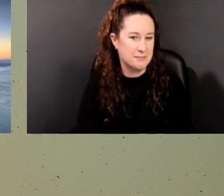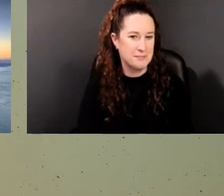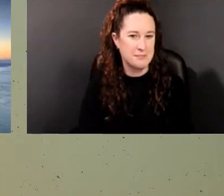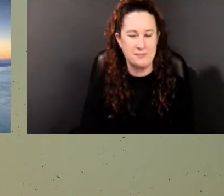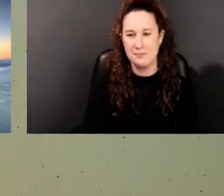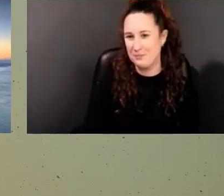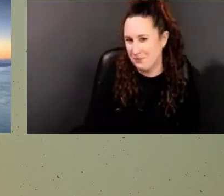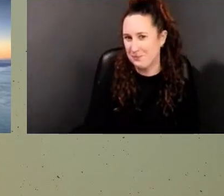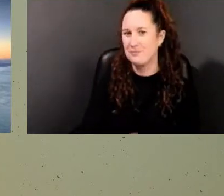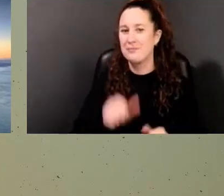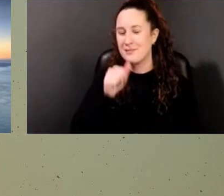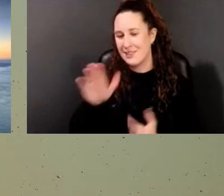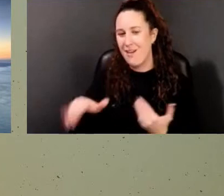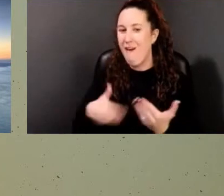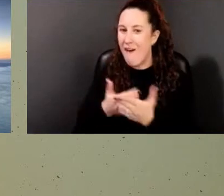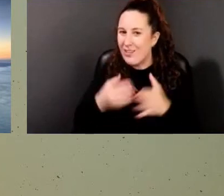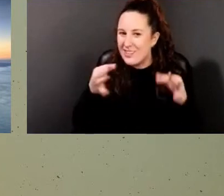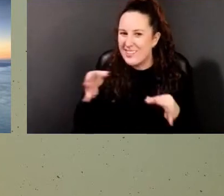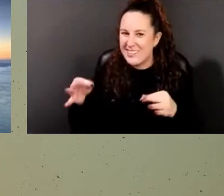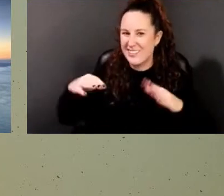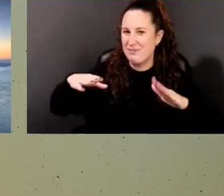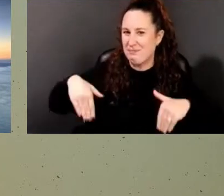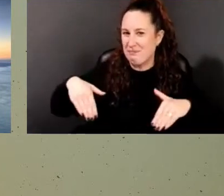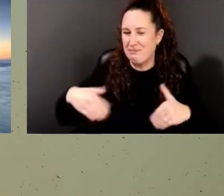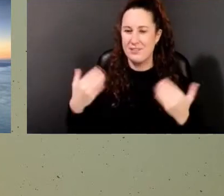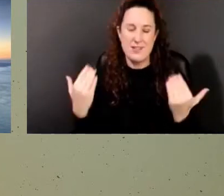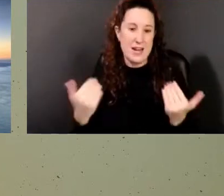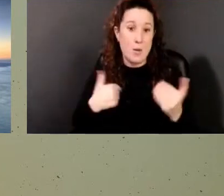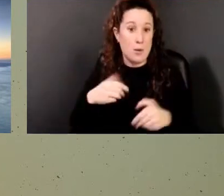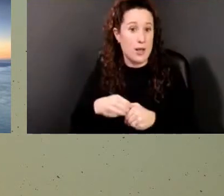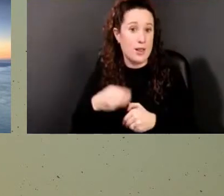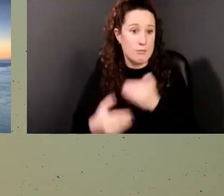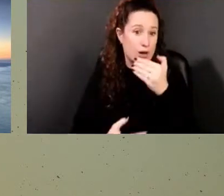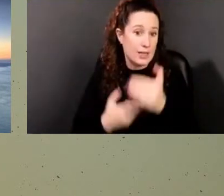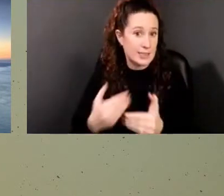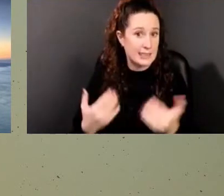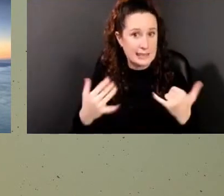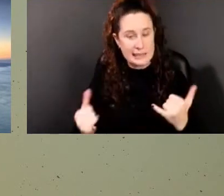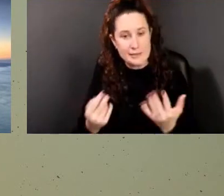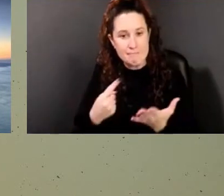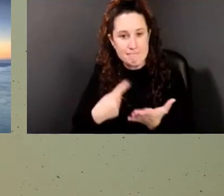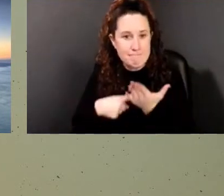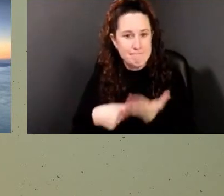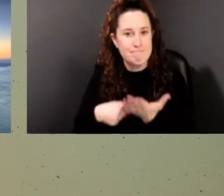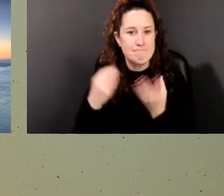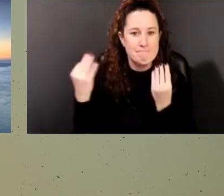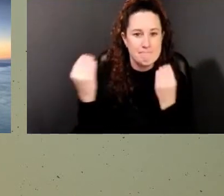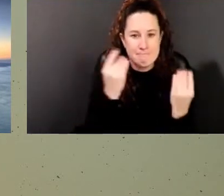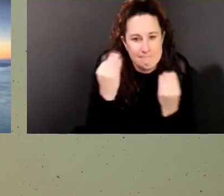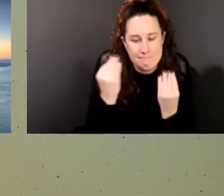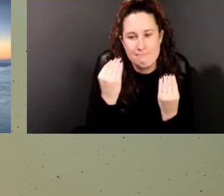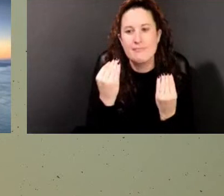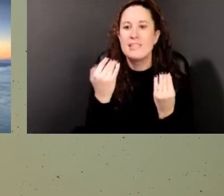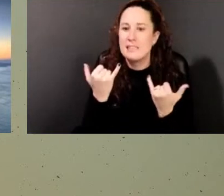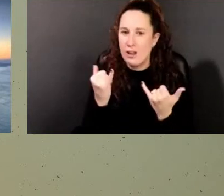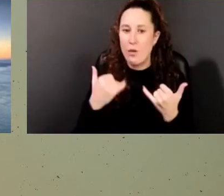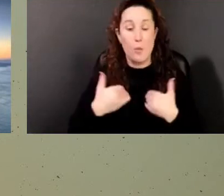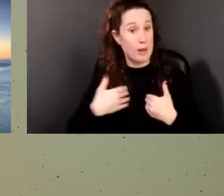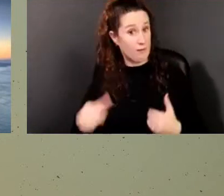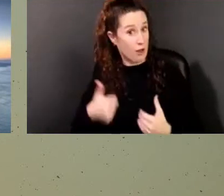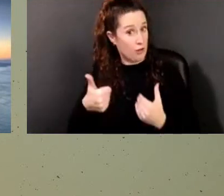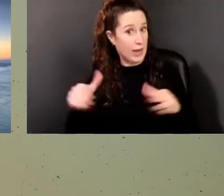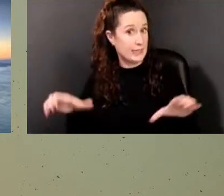Not all decisions have been made. We're in the process of talking about it, and we have other activities